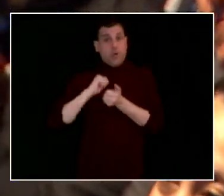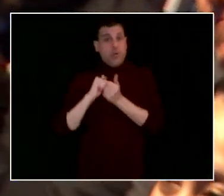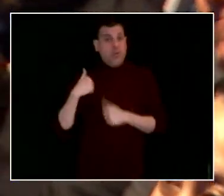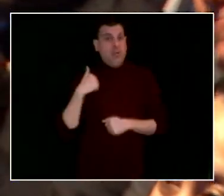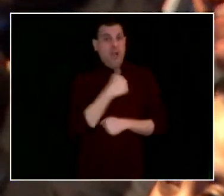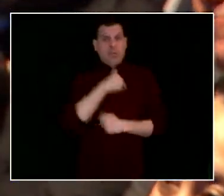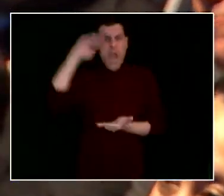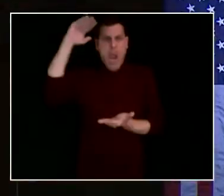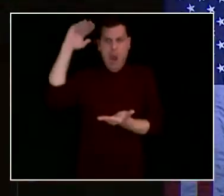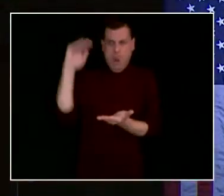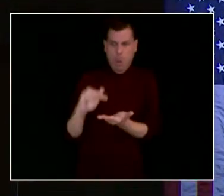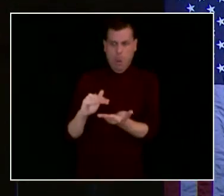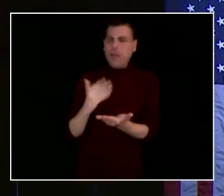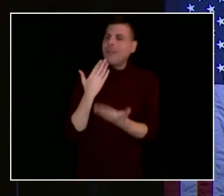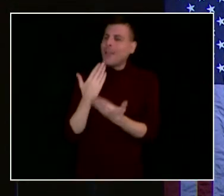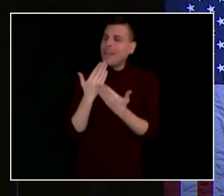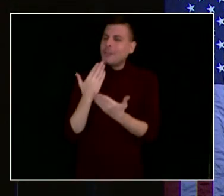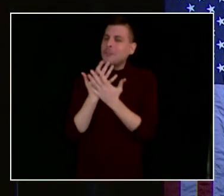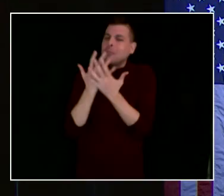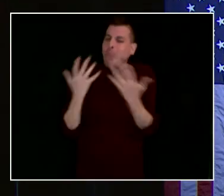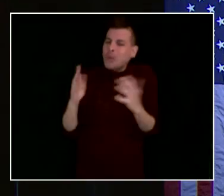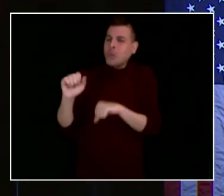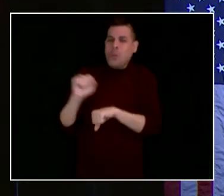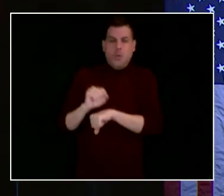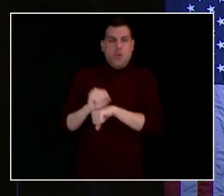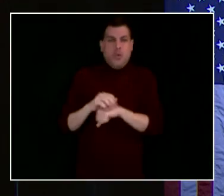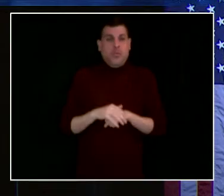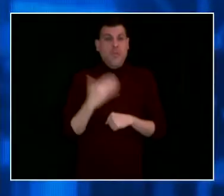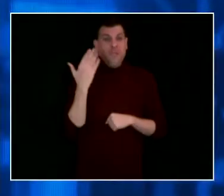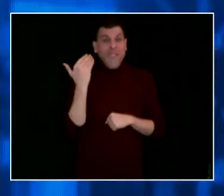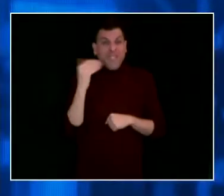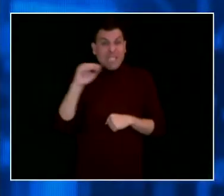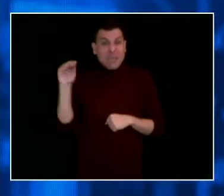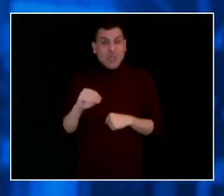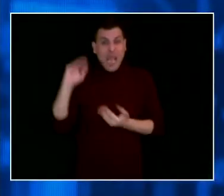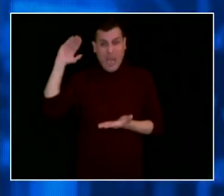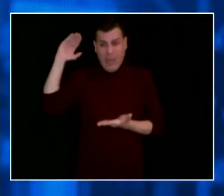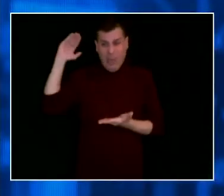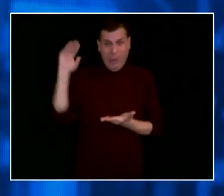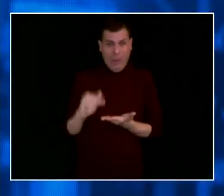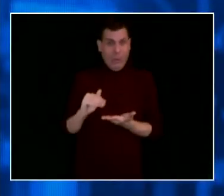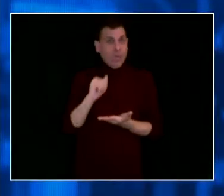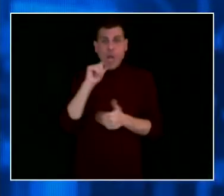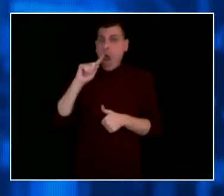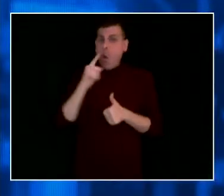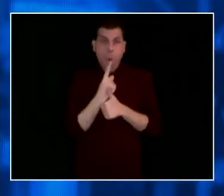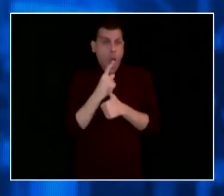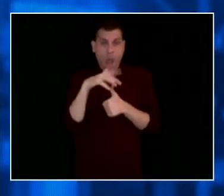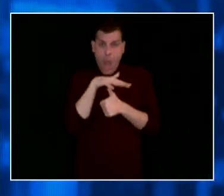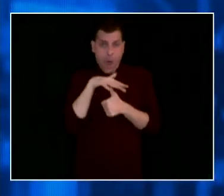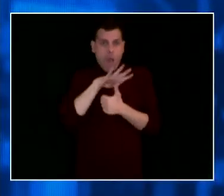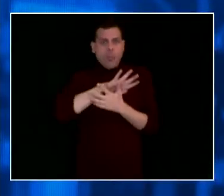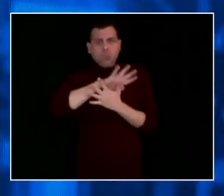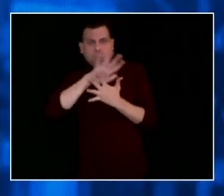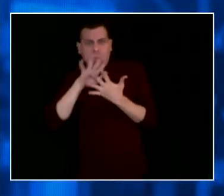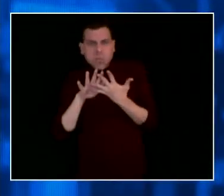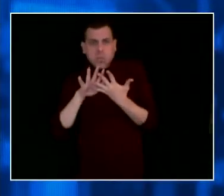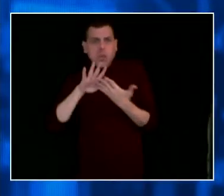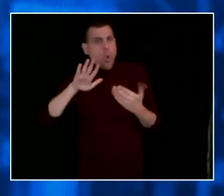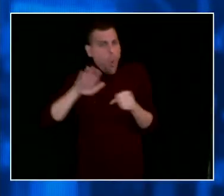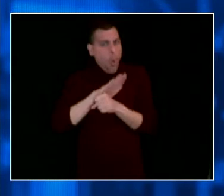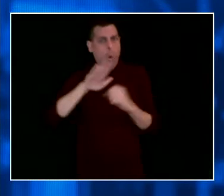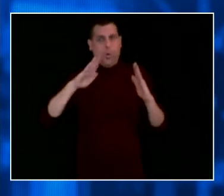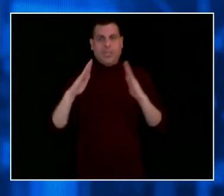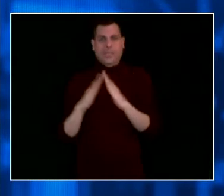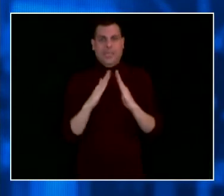While overall crime plummeted by 15% in December across the entire city. But we all know safety is